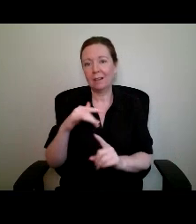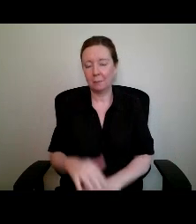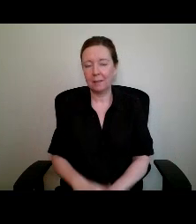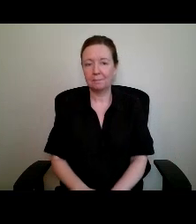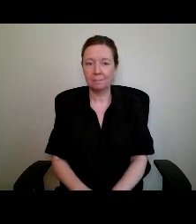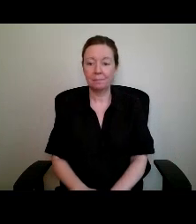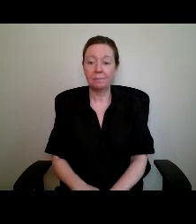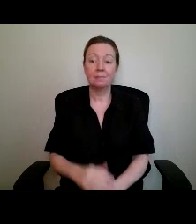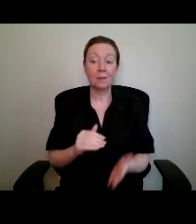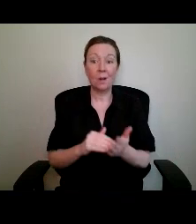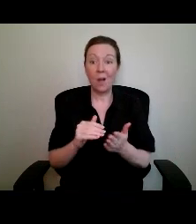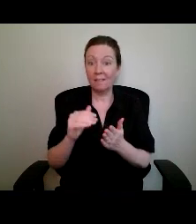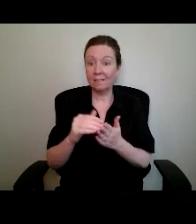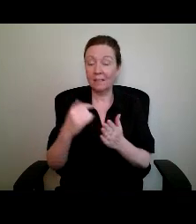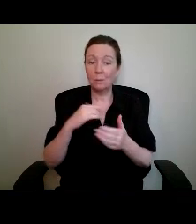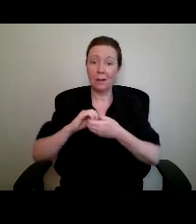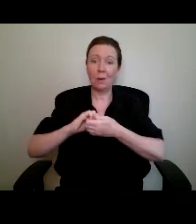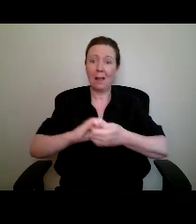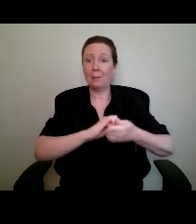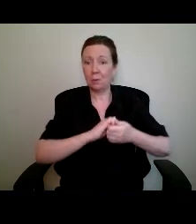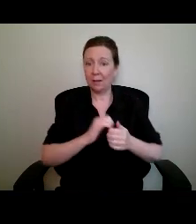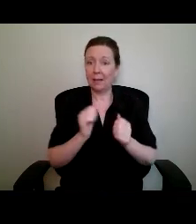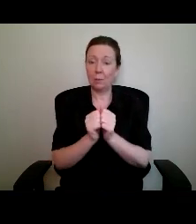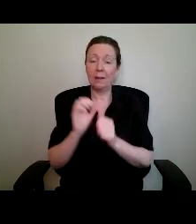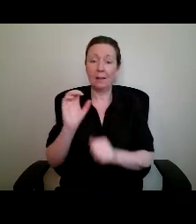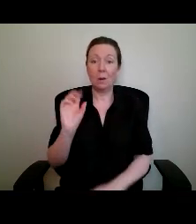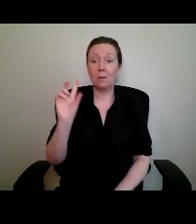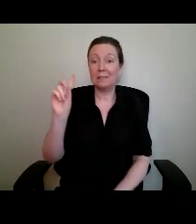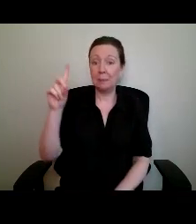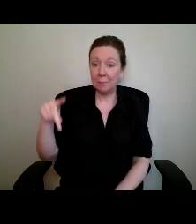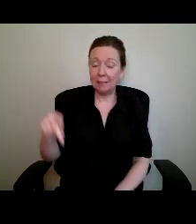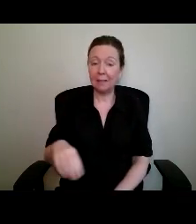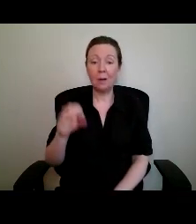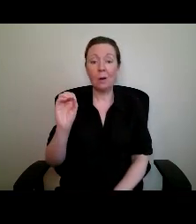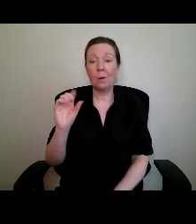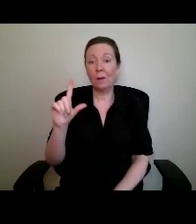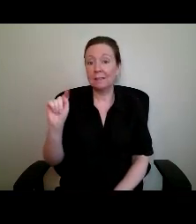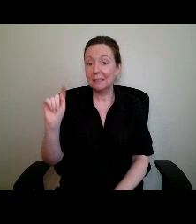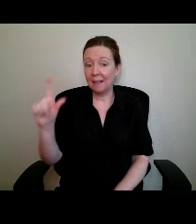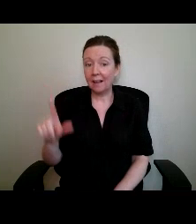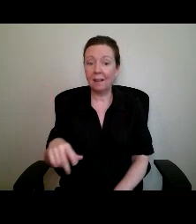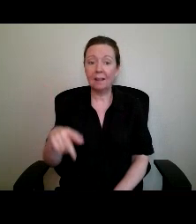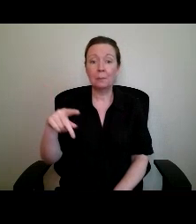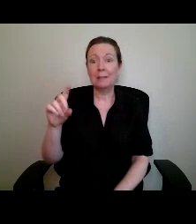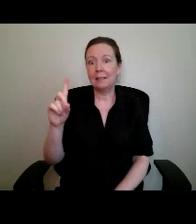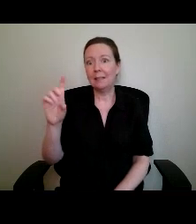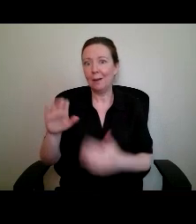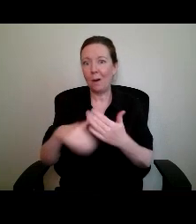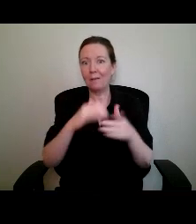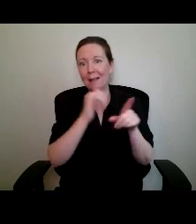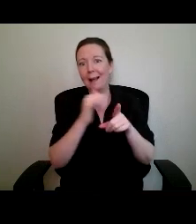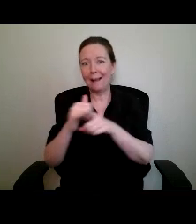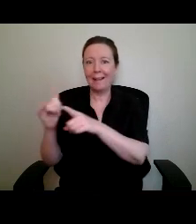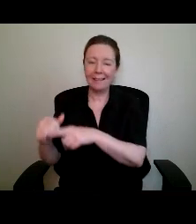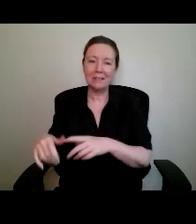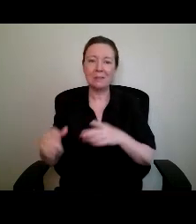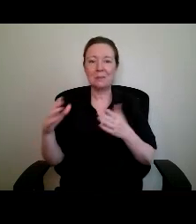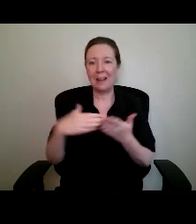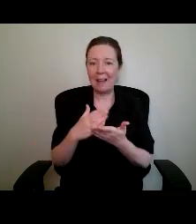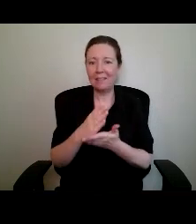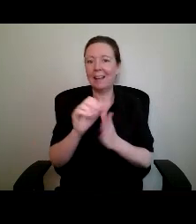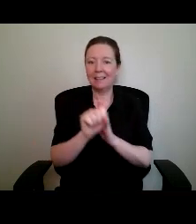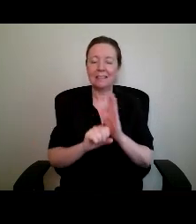And oftentimes we will collaborate with ODP, OLTL, PDE, all the acronyms, to navigate the state system so